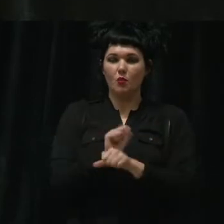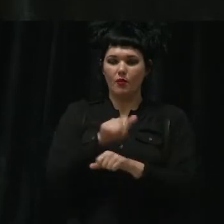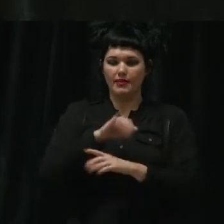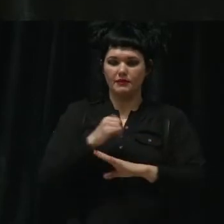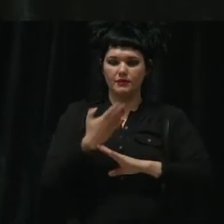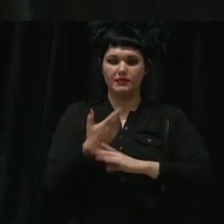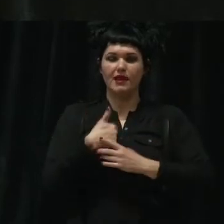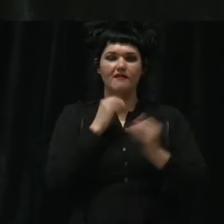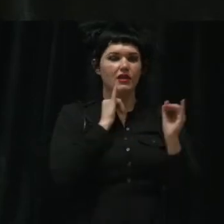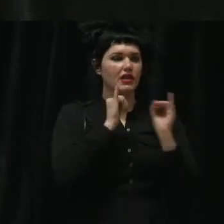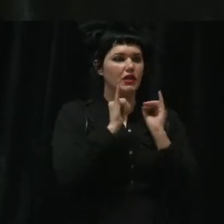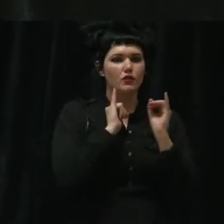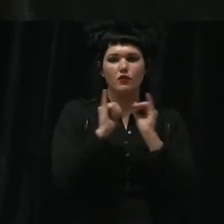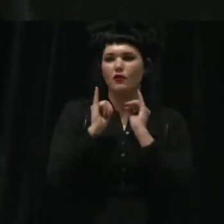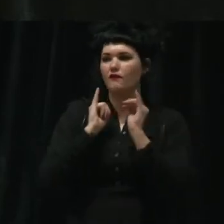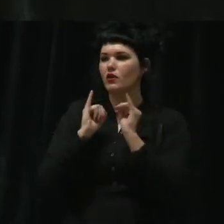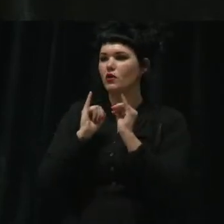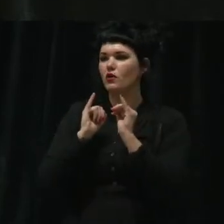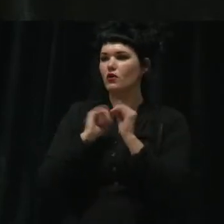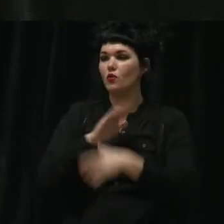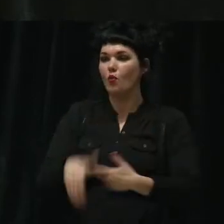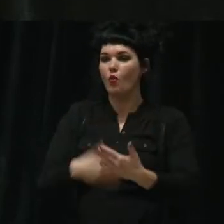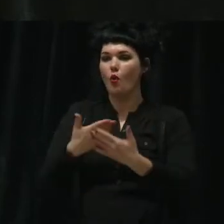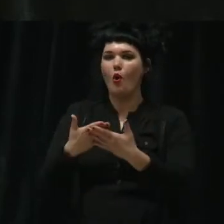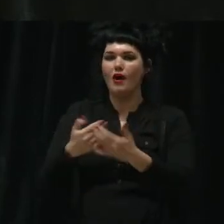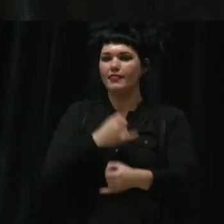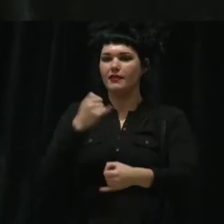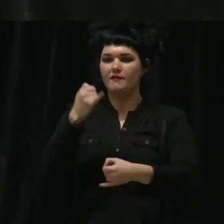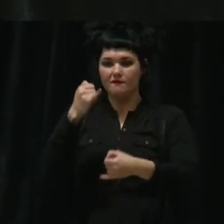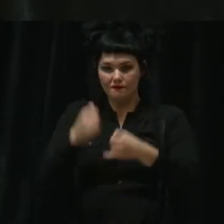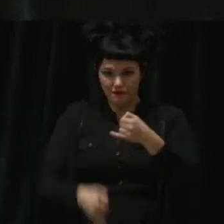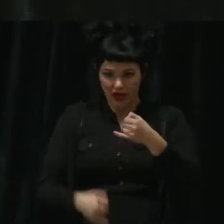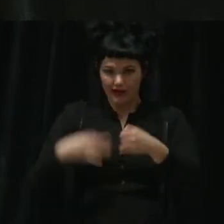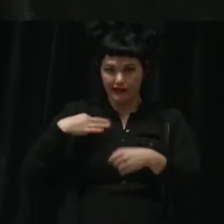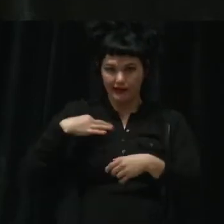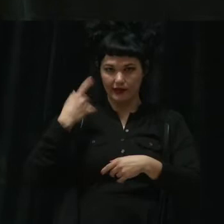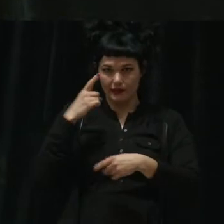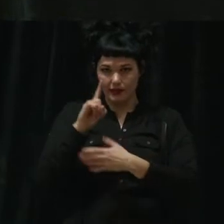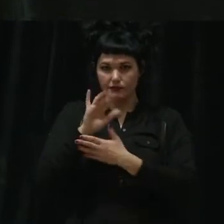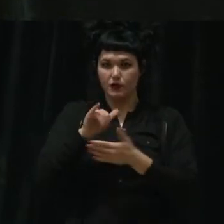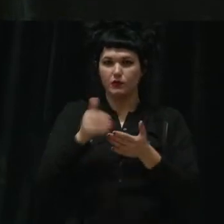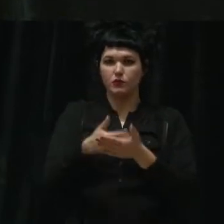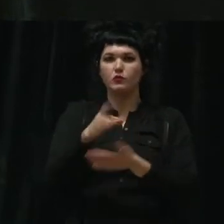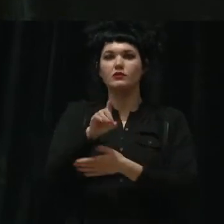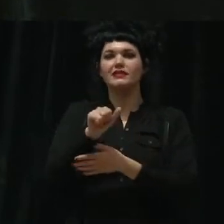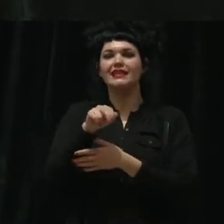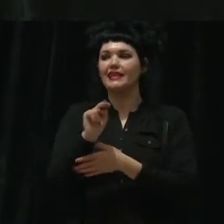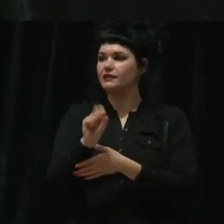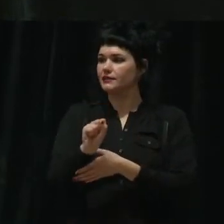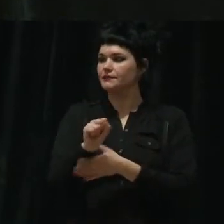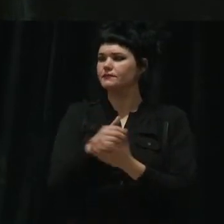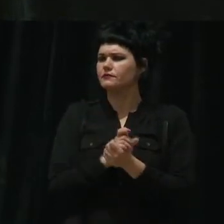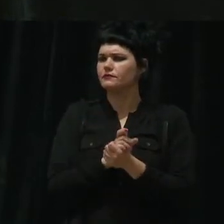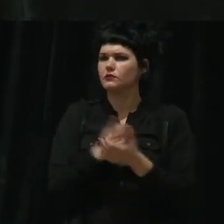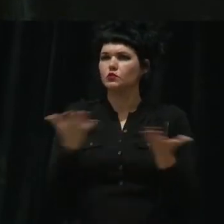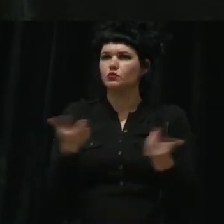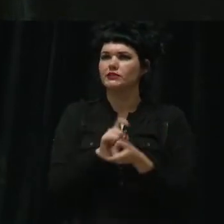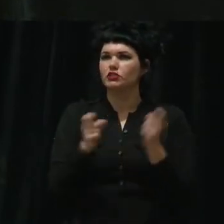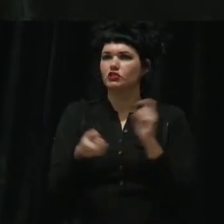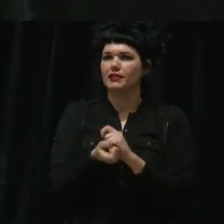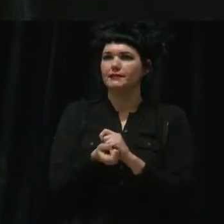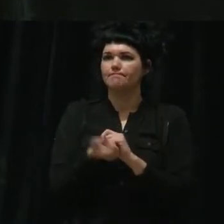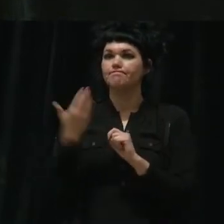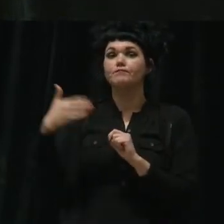interview all of the finalists for the new deans. What has changed? At the beginning of the